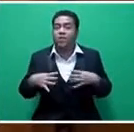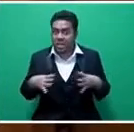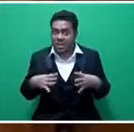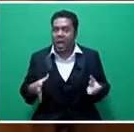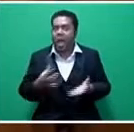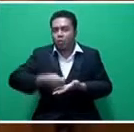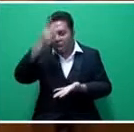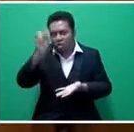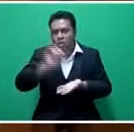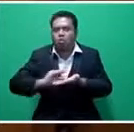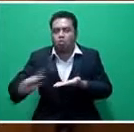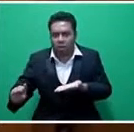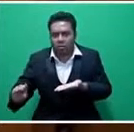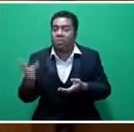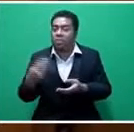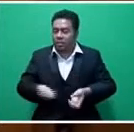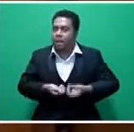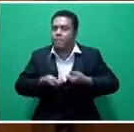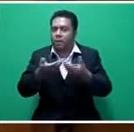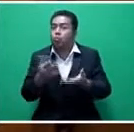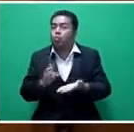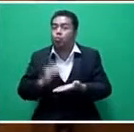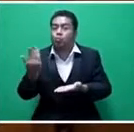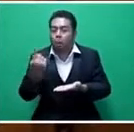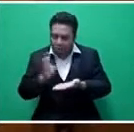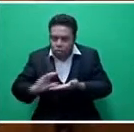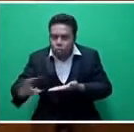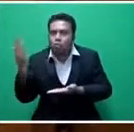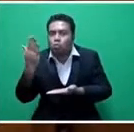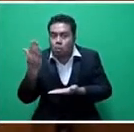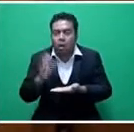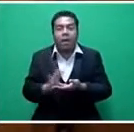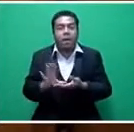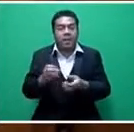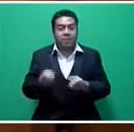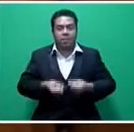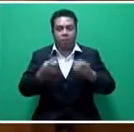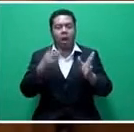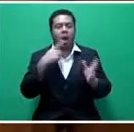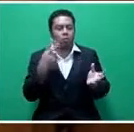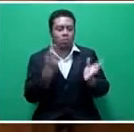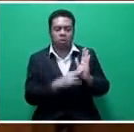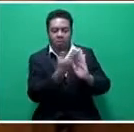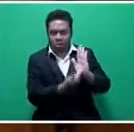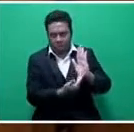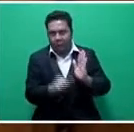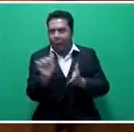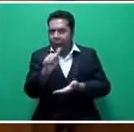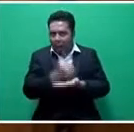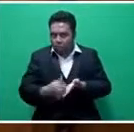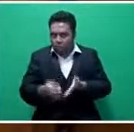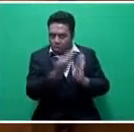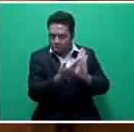to the schools after they submit their audited financial accounts, and a requirement that every management and every school head is